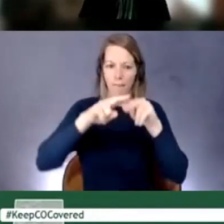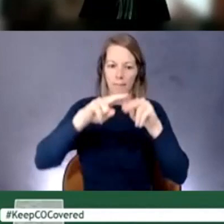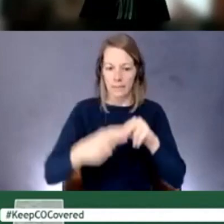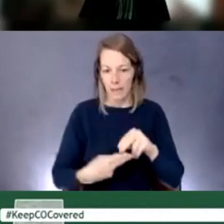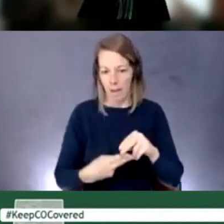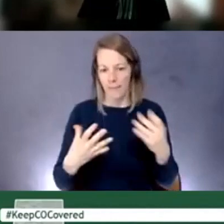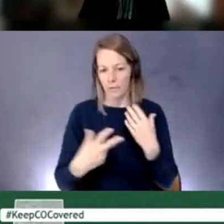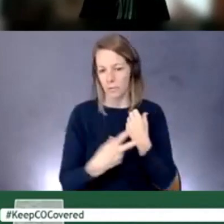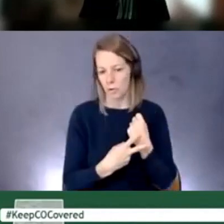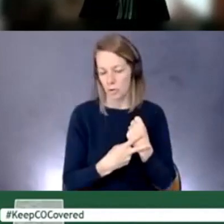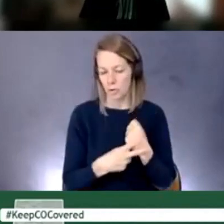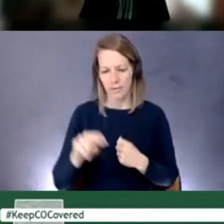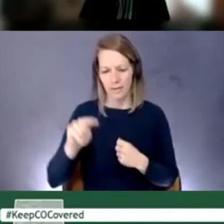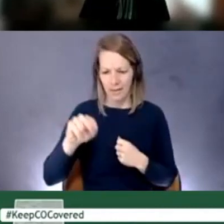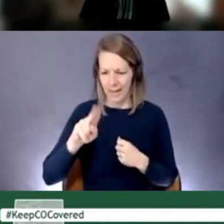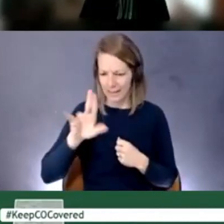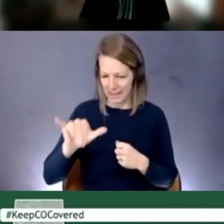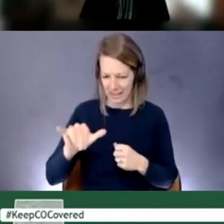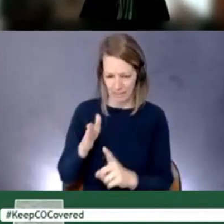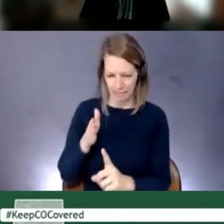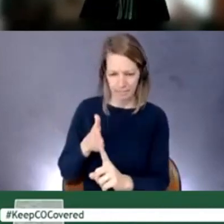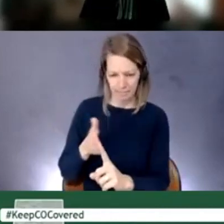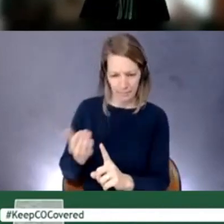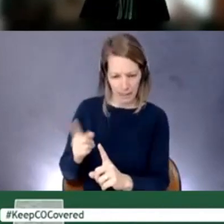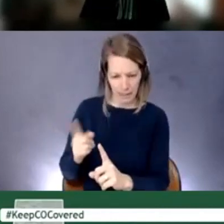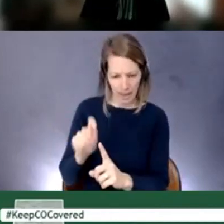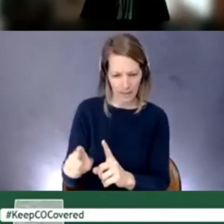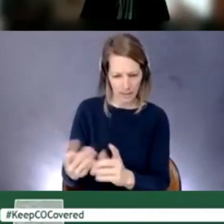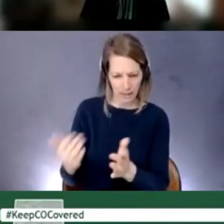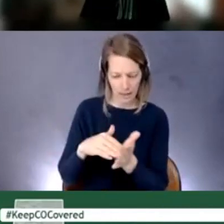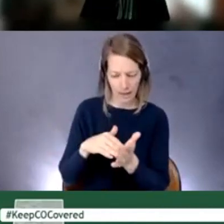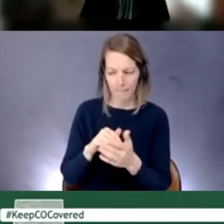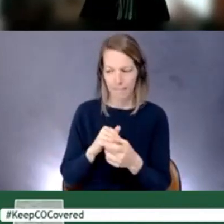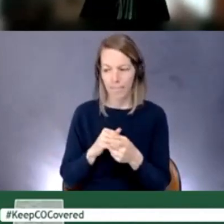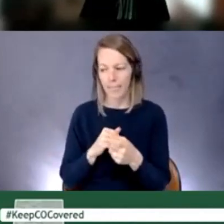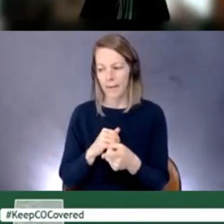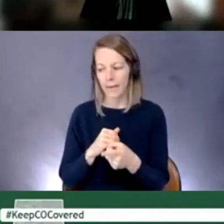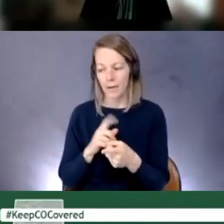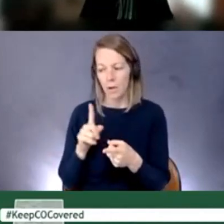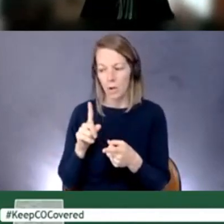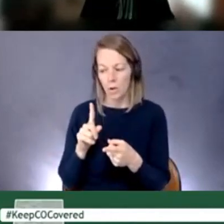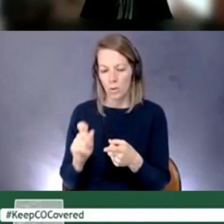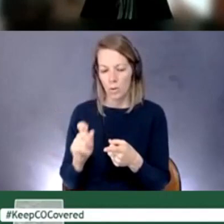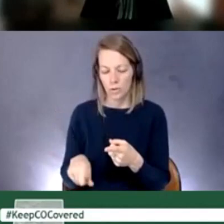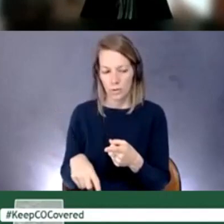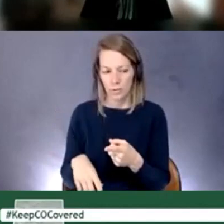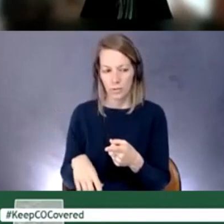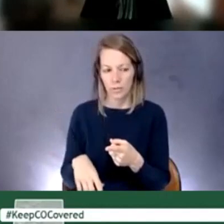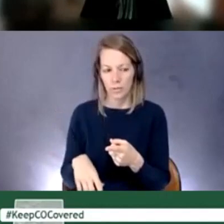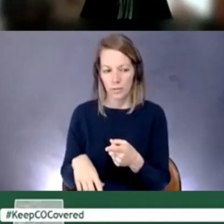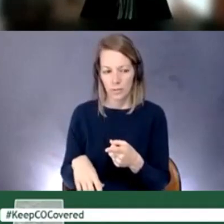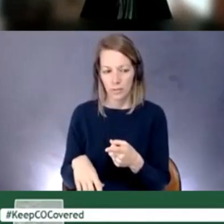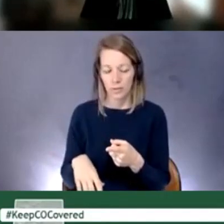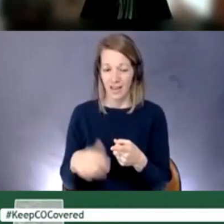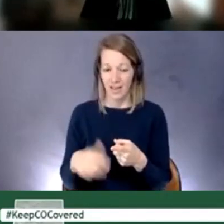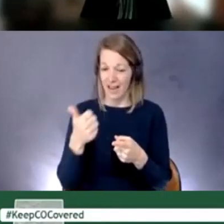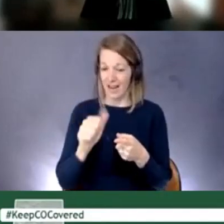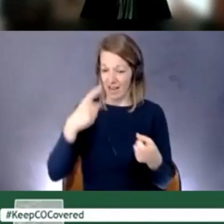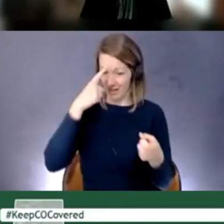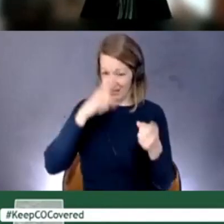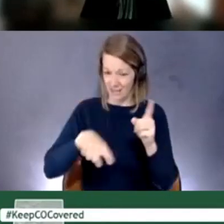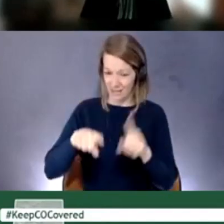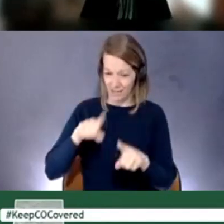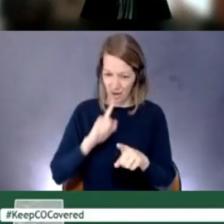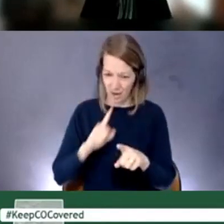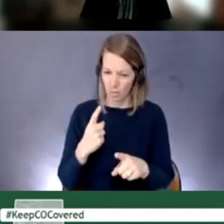to hold. Nancy, I'm going to stay with you here. The question is there any consensus on appropriate amount of community